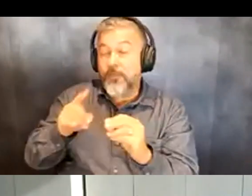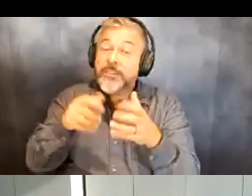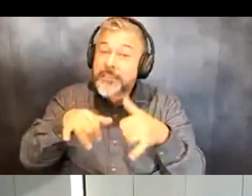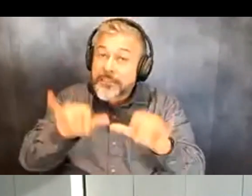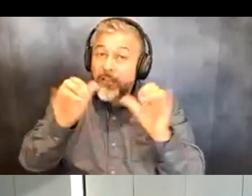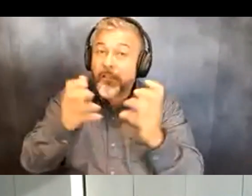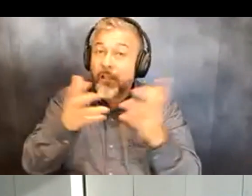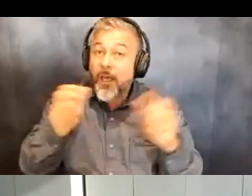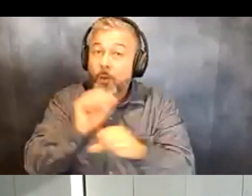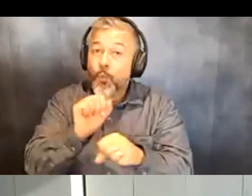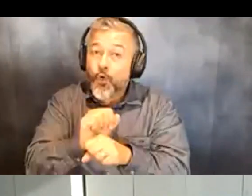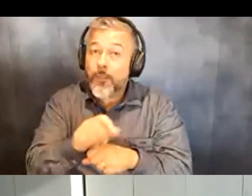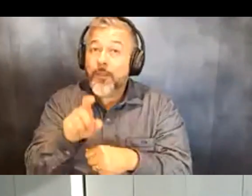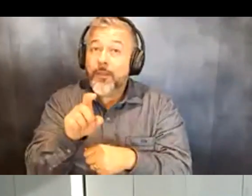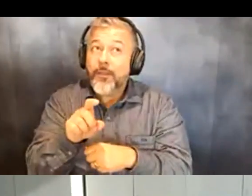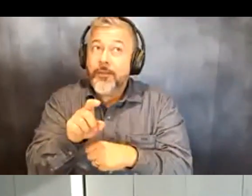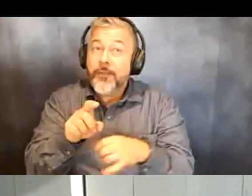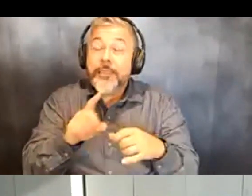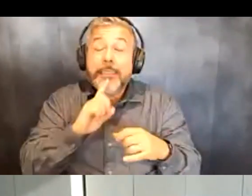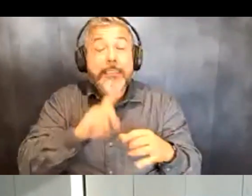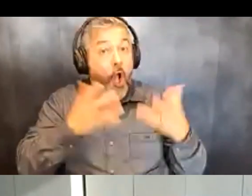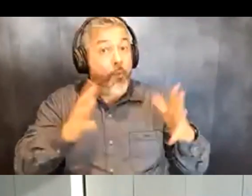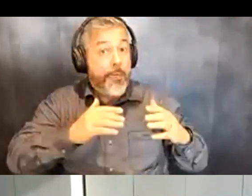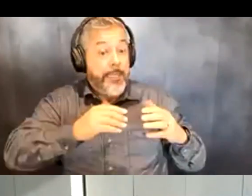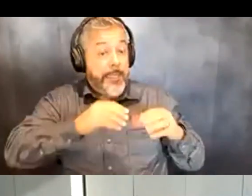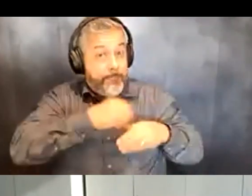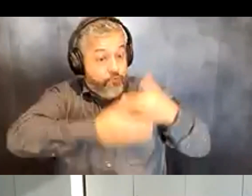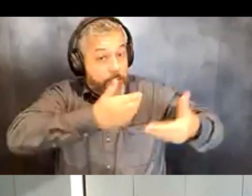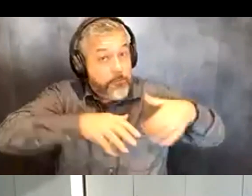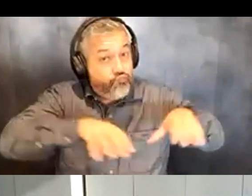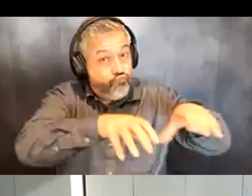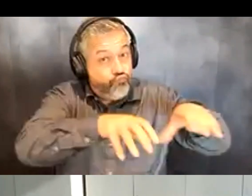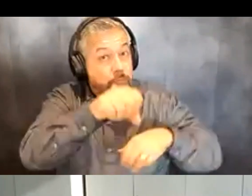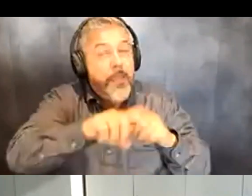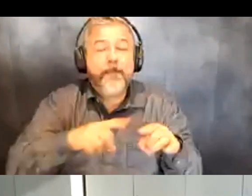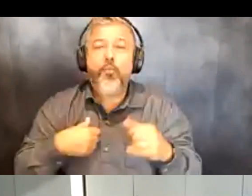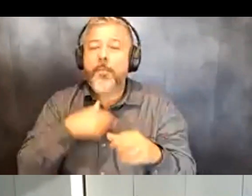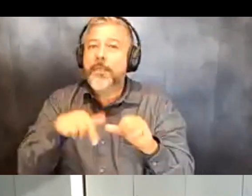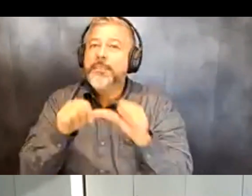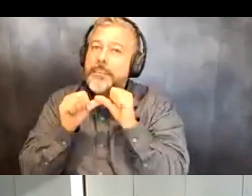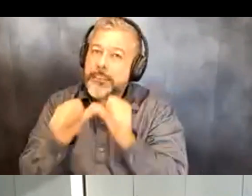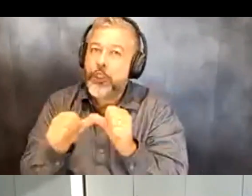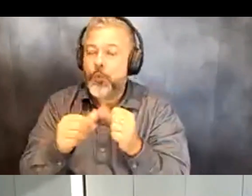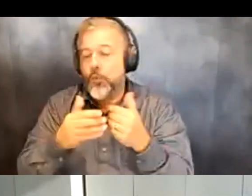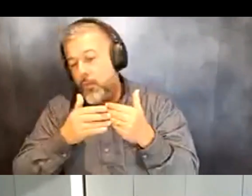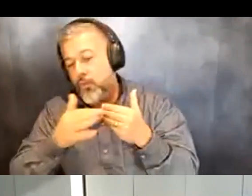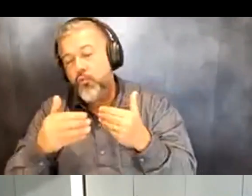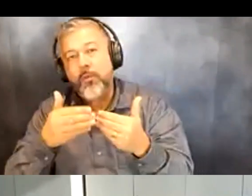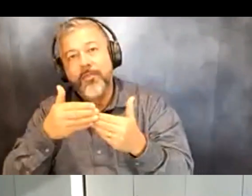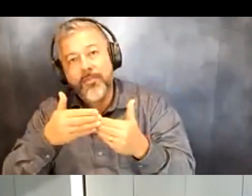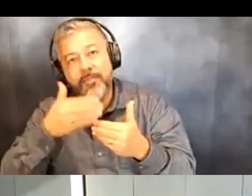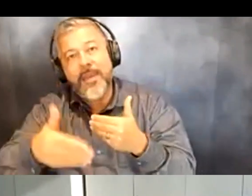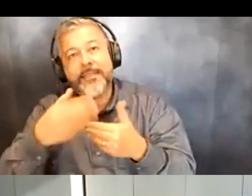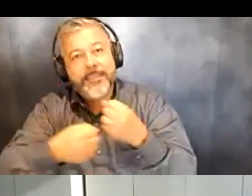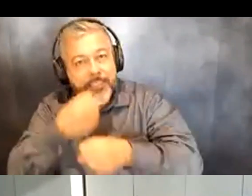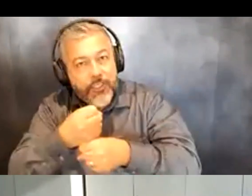is being done, and work that we need to be continuing over the next year or two. And so want to take